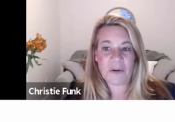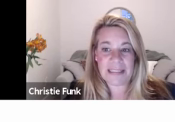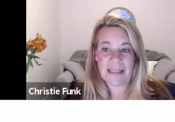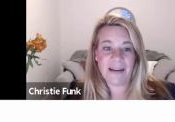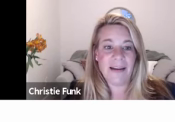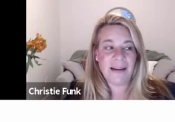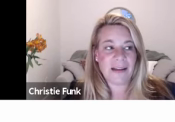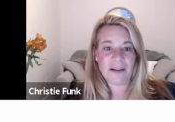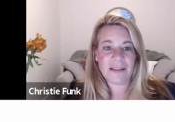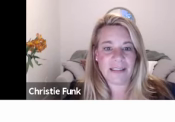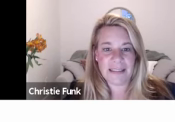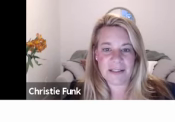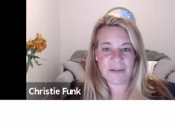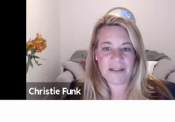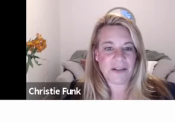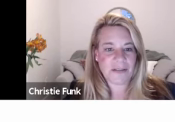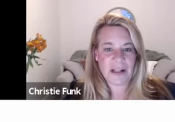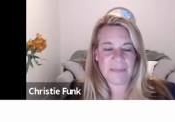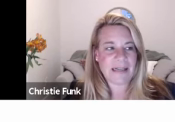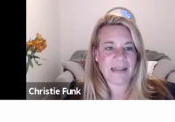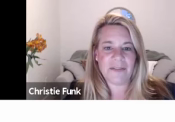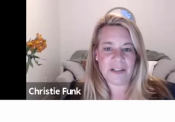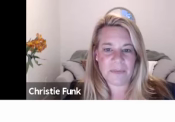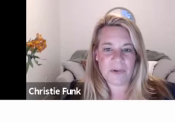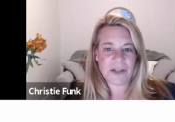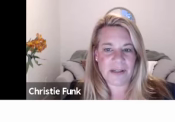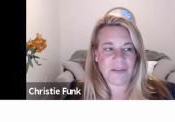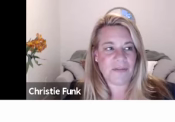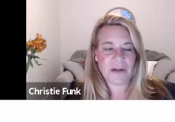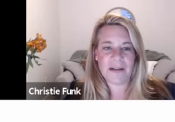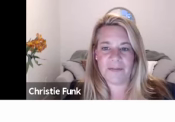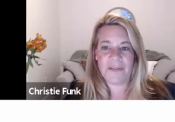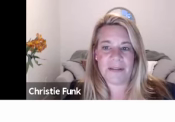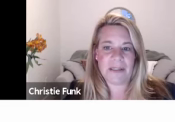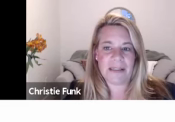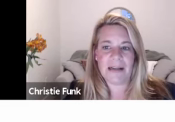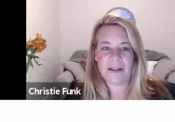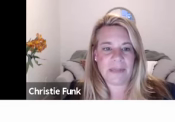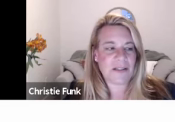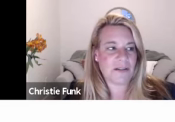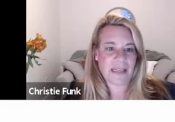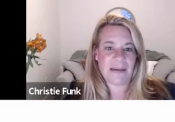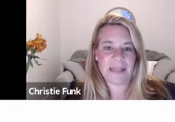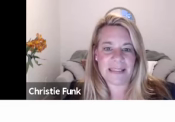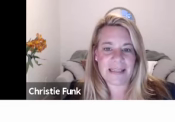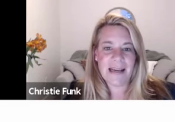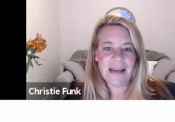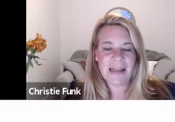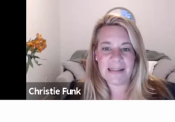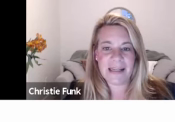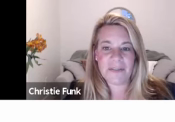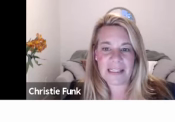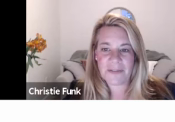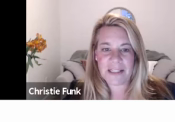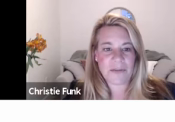in 2014 and currently leads the research, development, and innovation portion of the $450 million mixed-use campus.